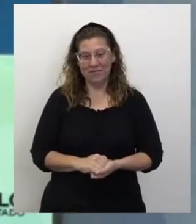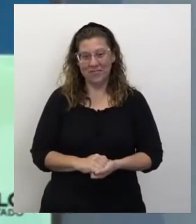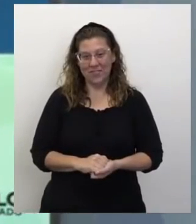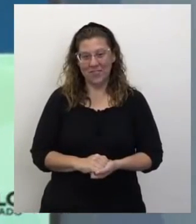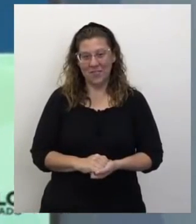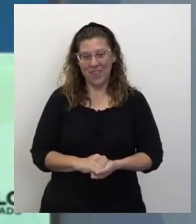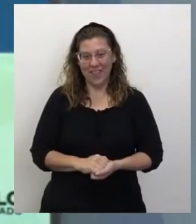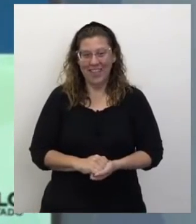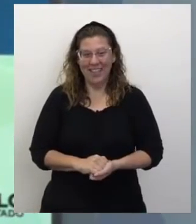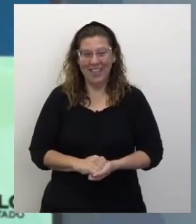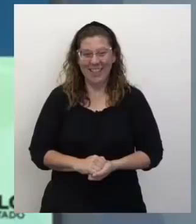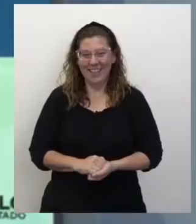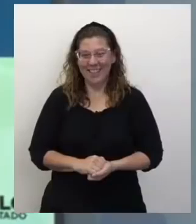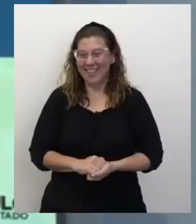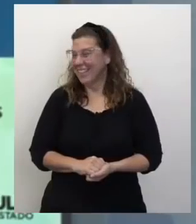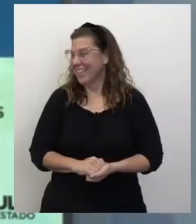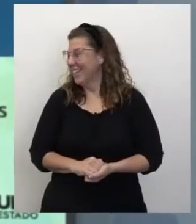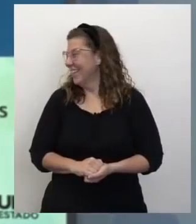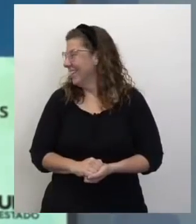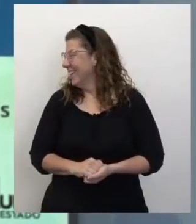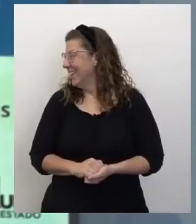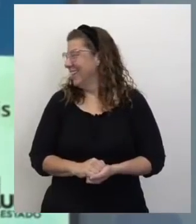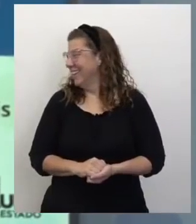Students of the 9th grade,